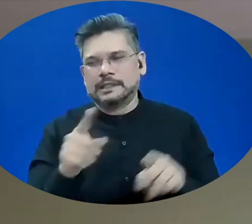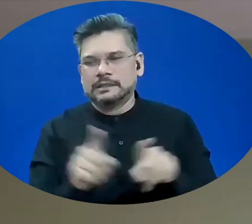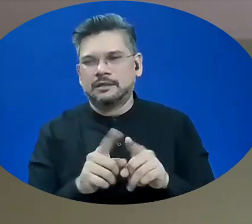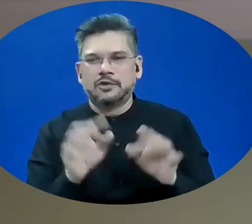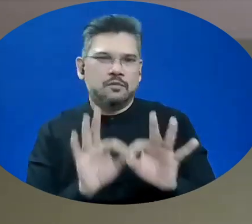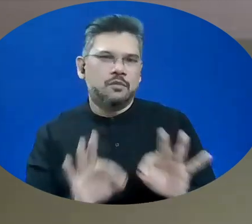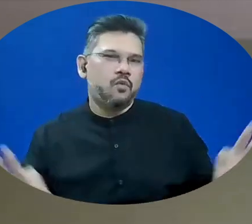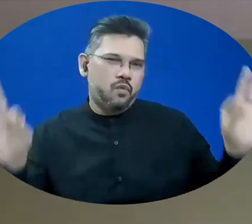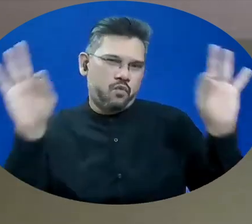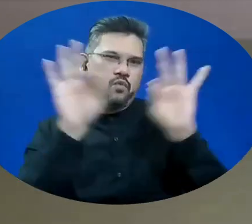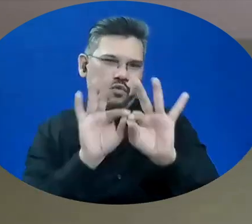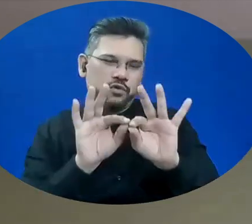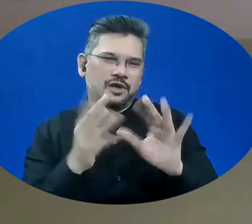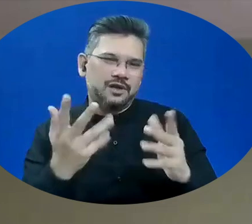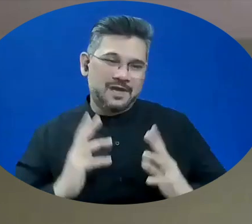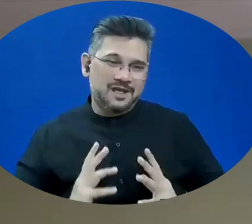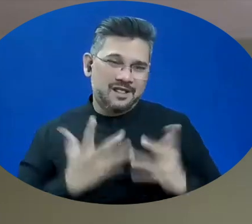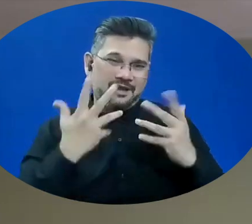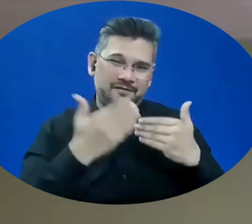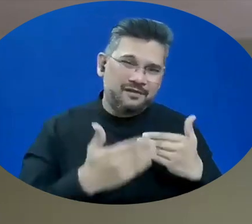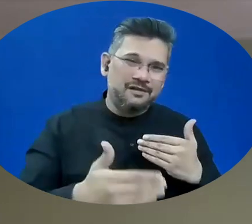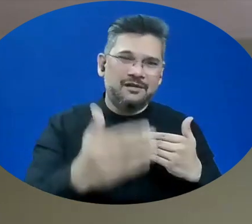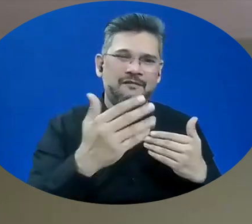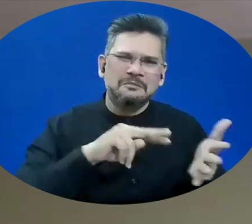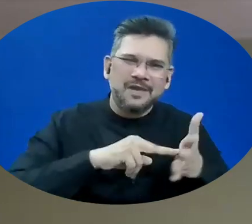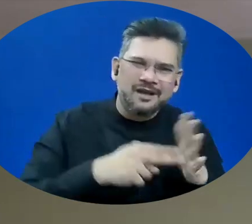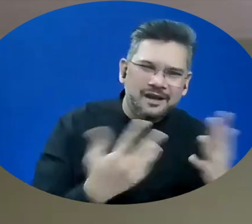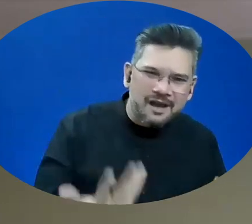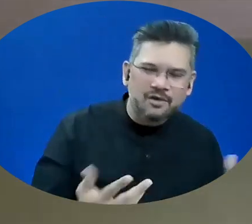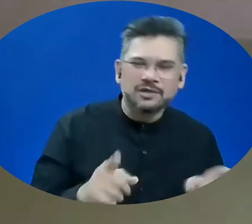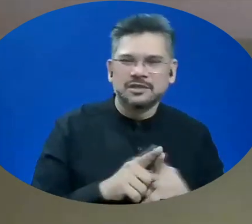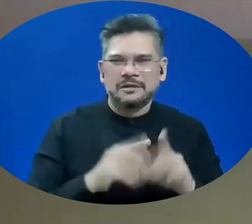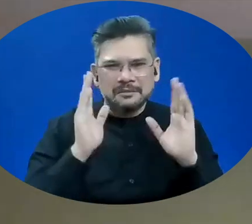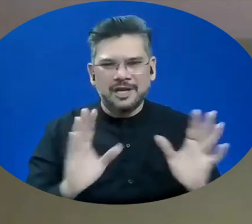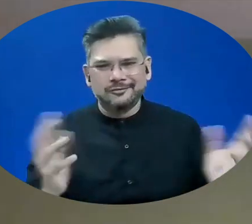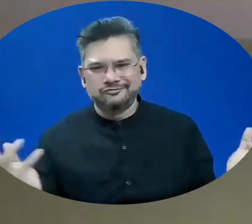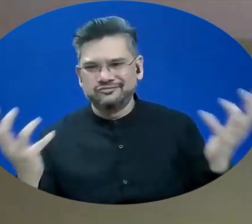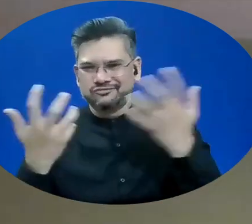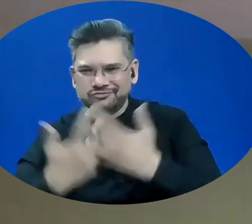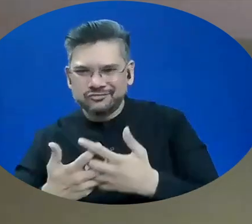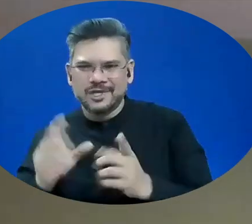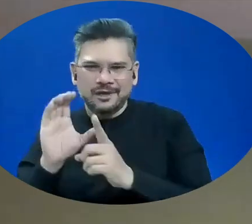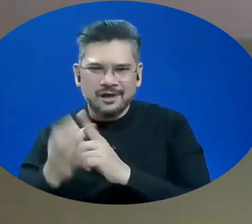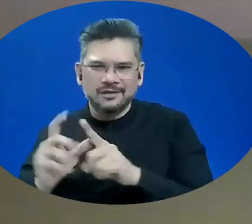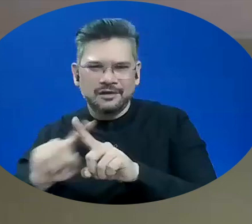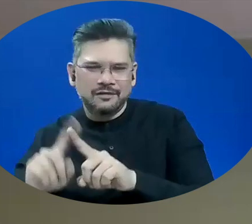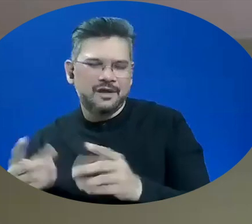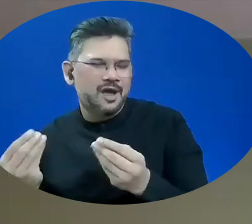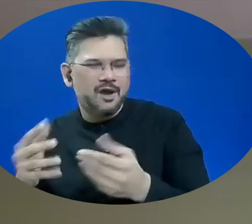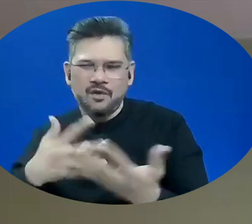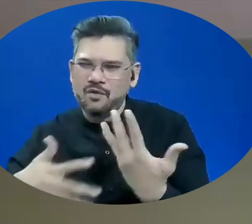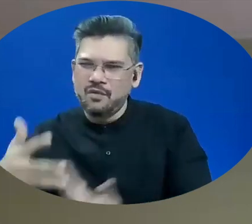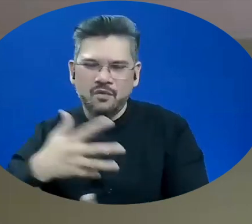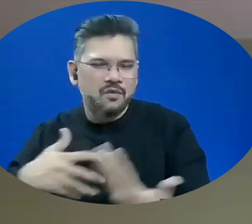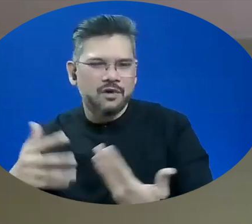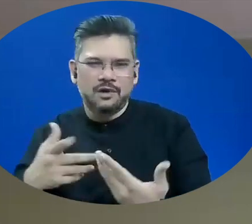to adapt to that individual's cultural practices and support and actually empower those. What a beautiful tie. And that brings